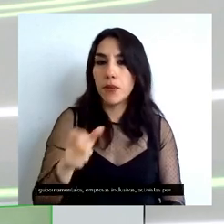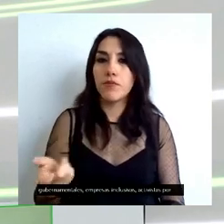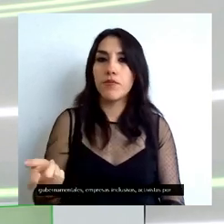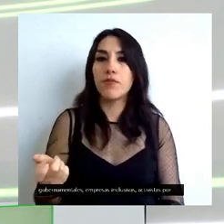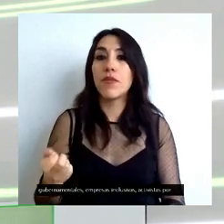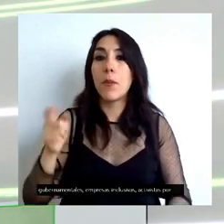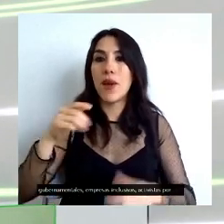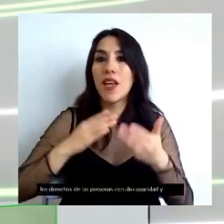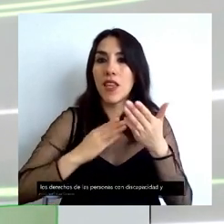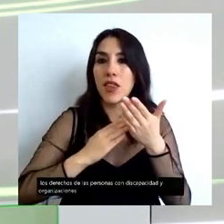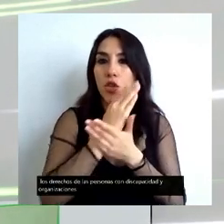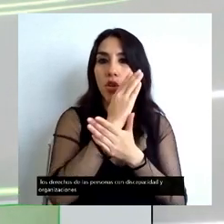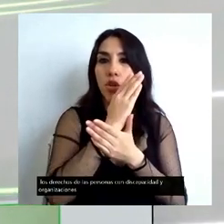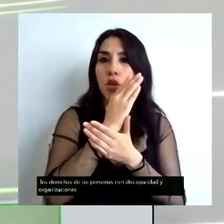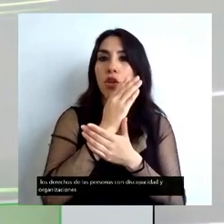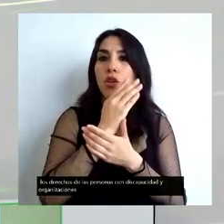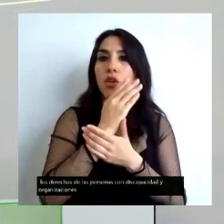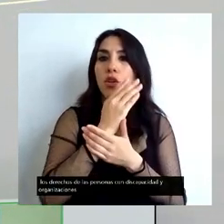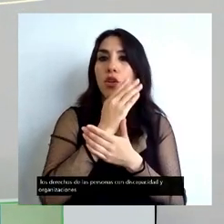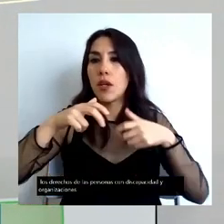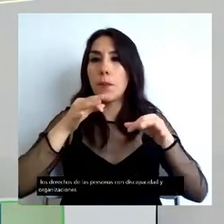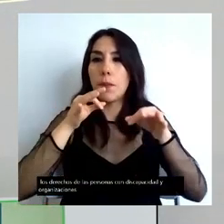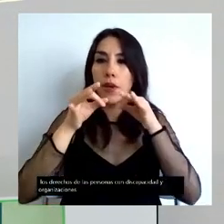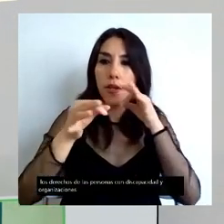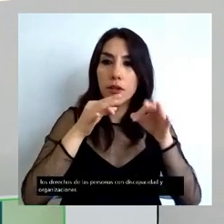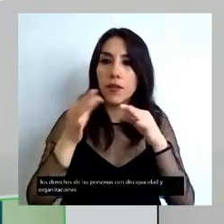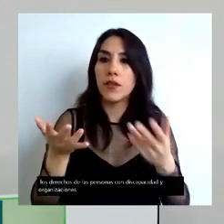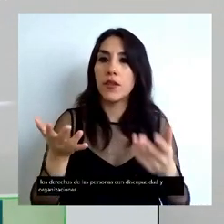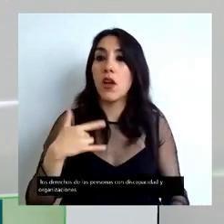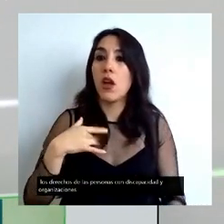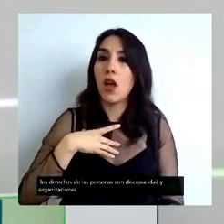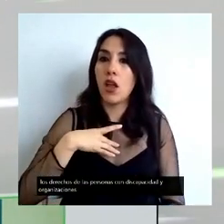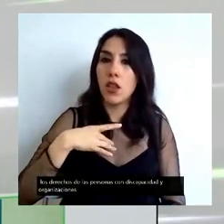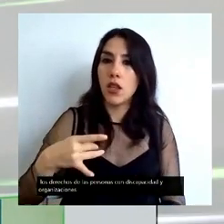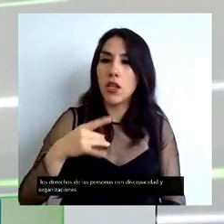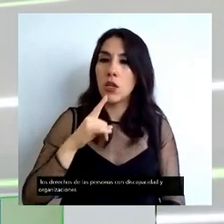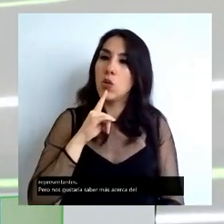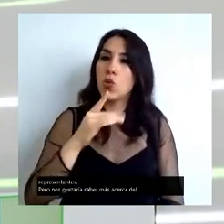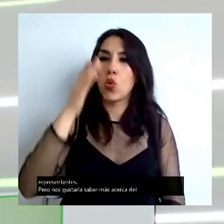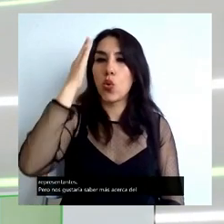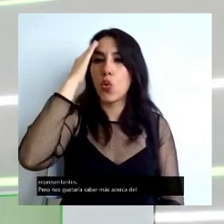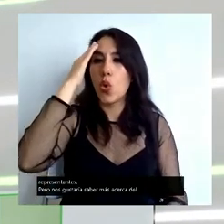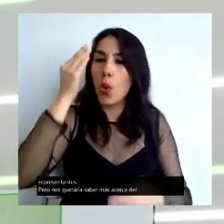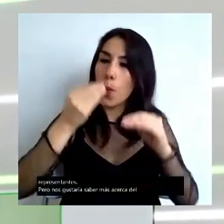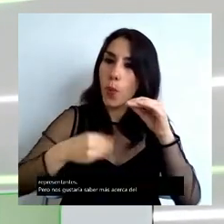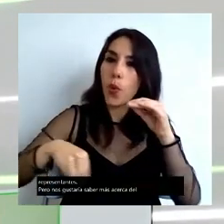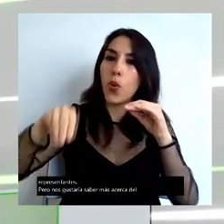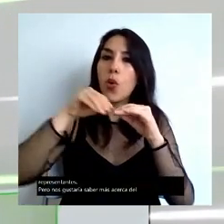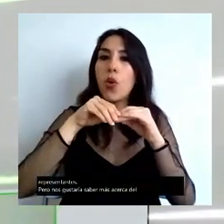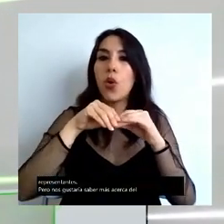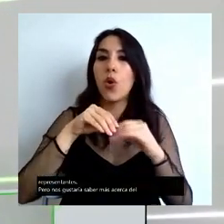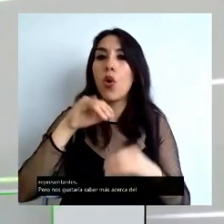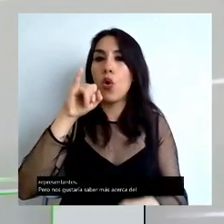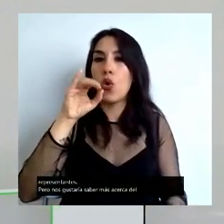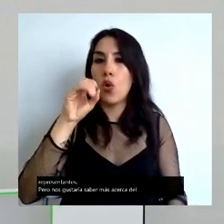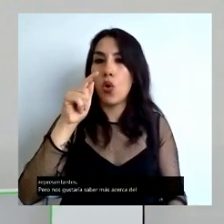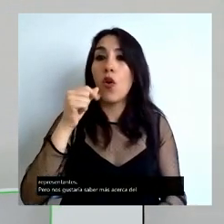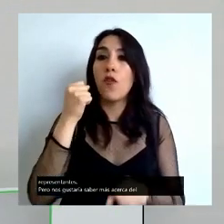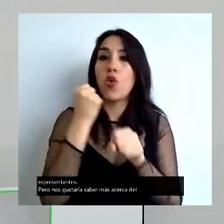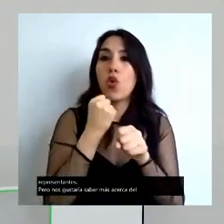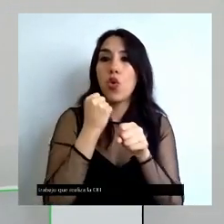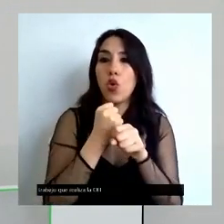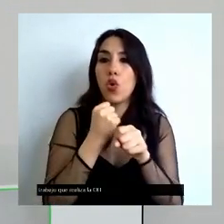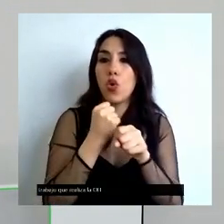But we would like to know more about the ILO's work with workers' organizations,